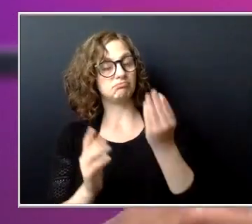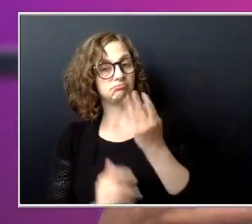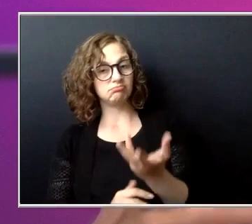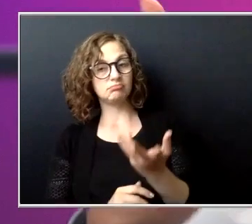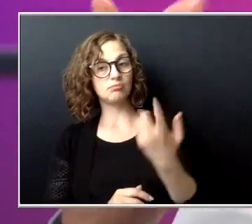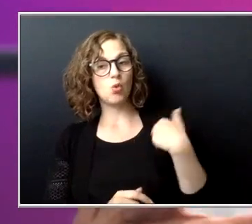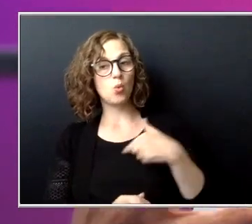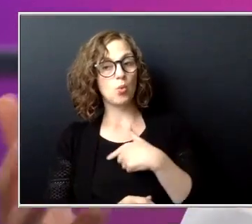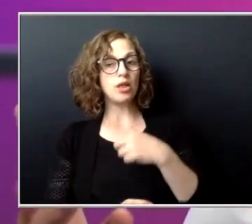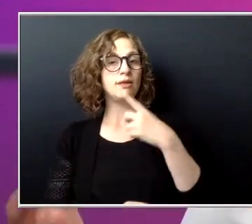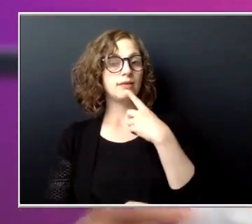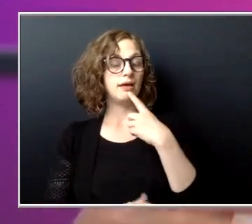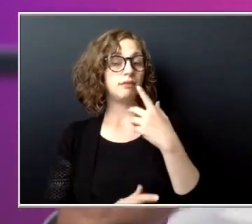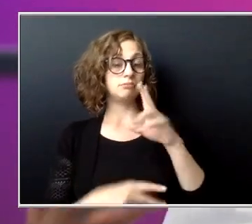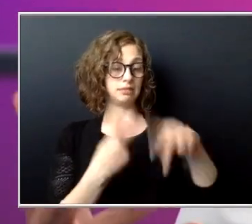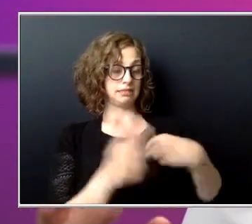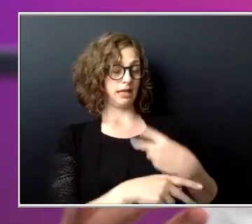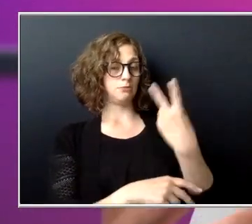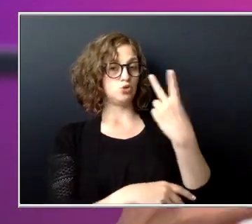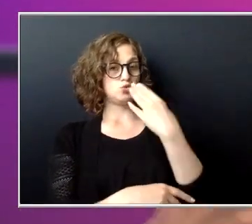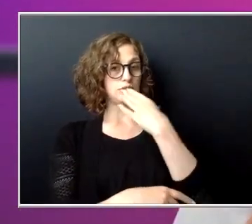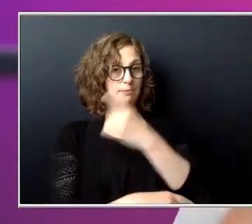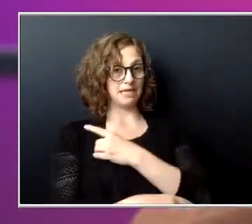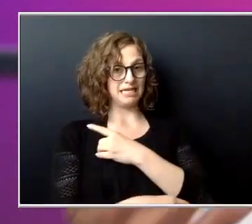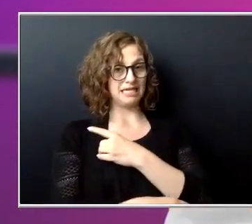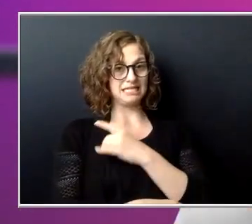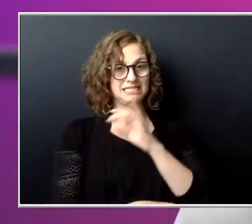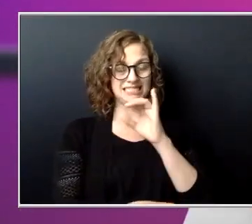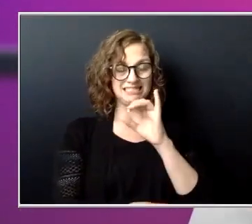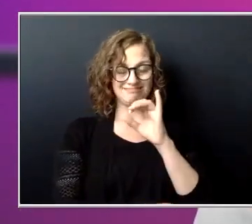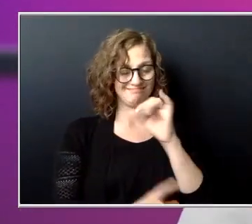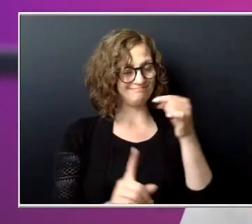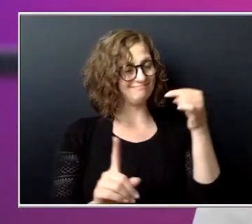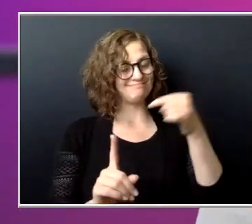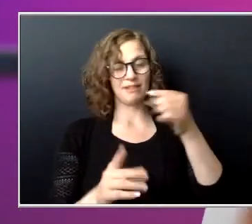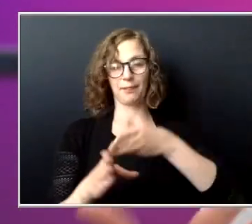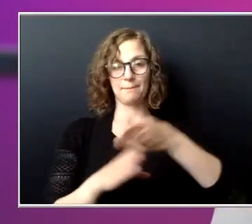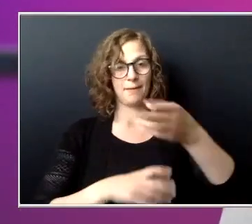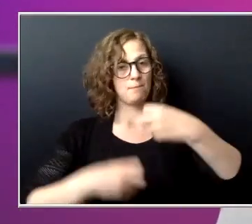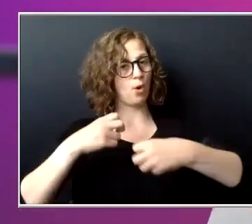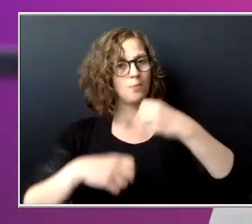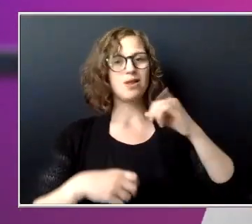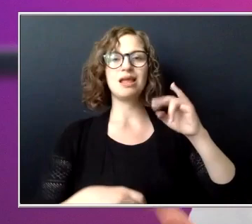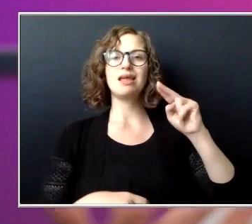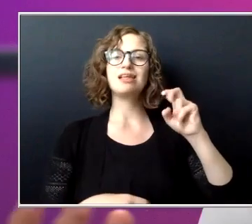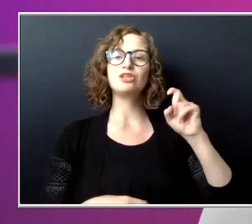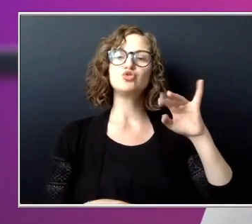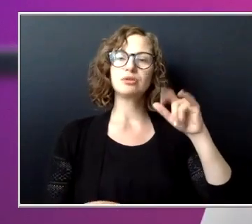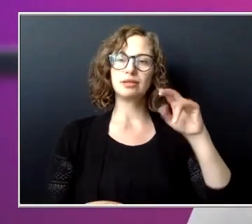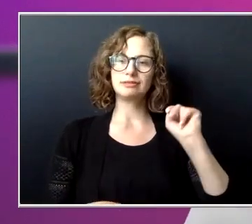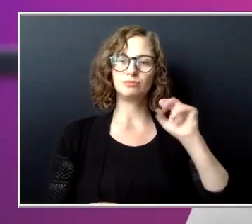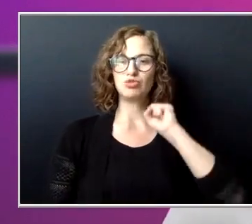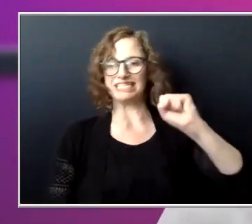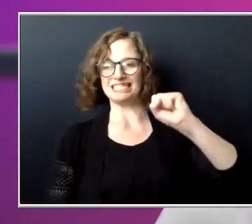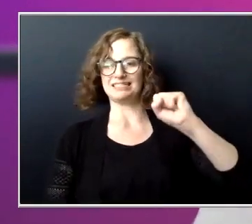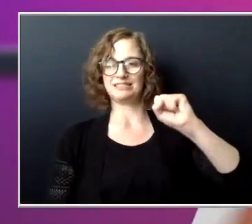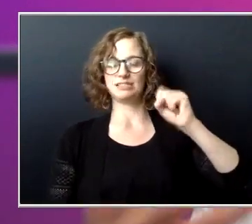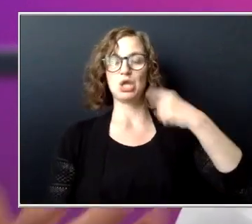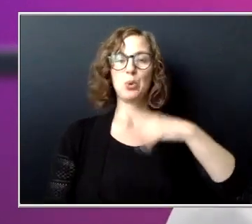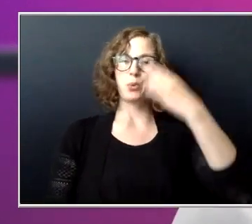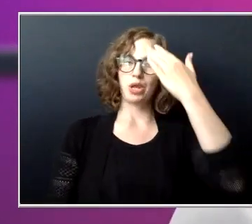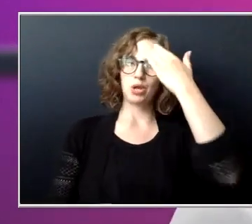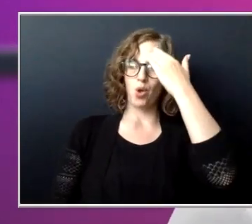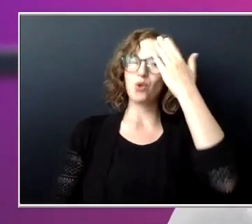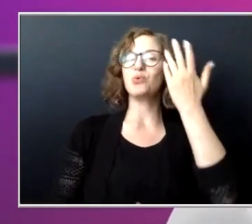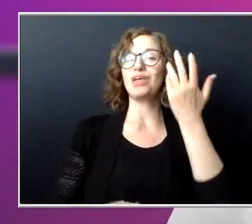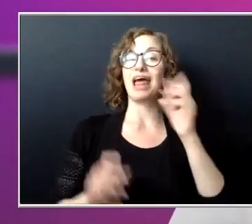2 diabetes, it's that insulin resistance that's the primary problem driving type 2 diabetes, and we know that exercise actually reduces insulin resistance in